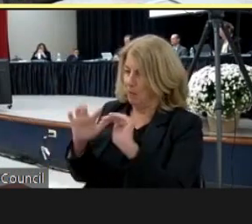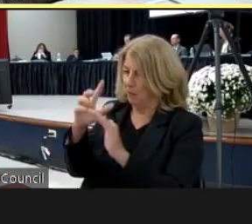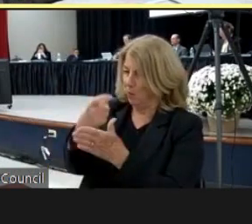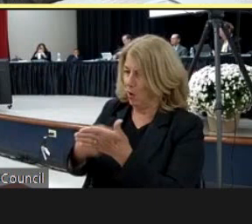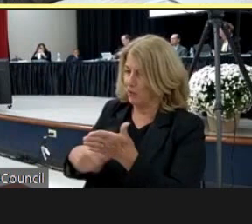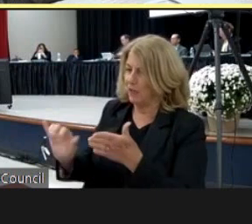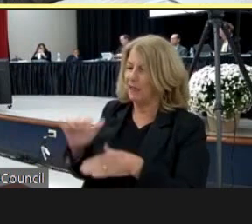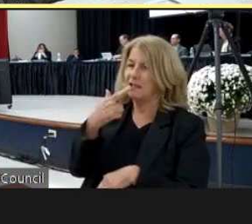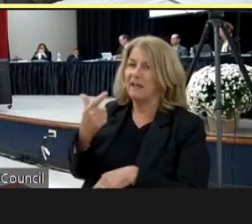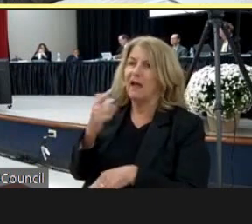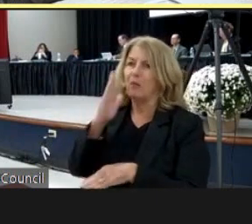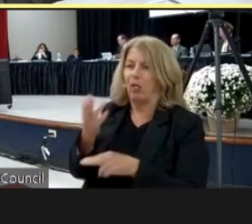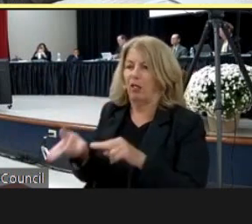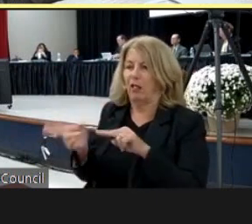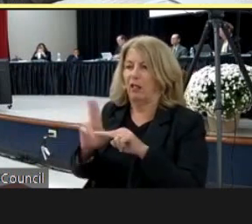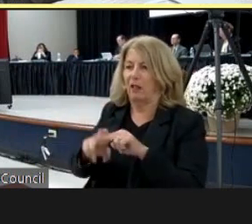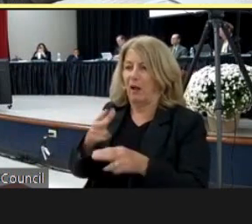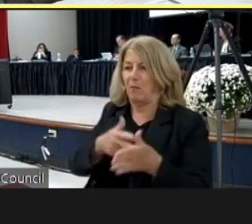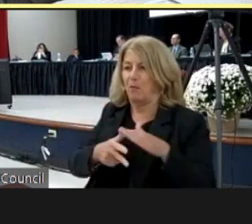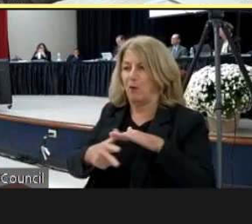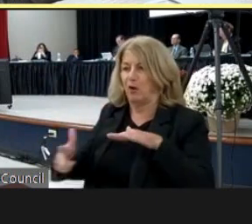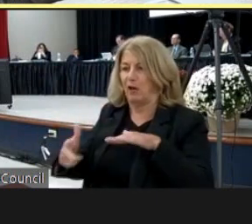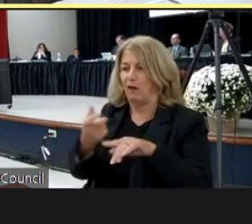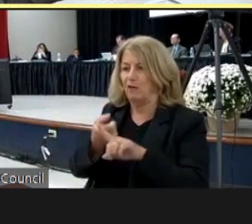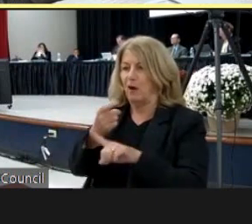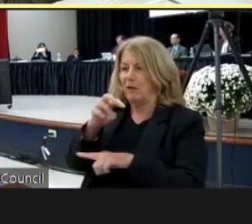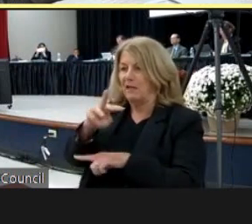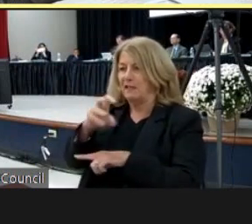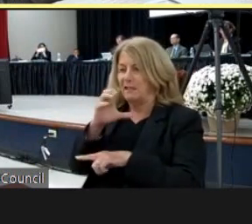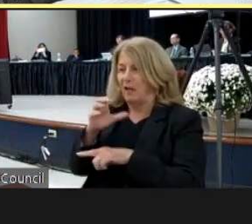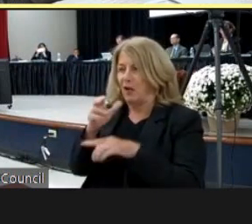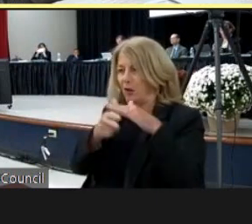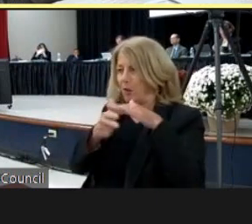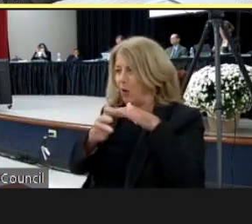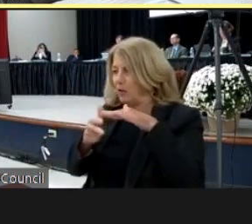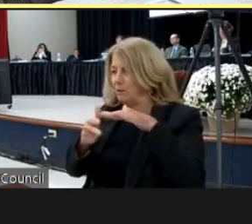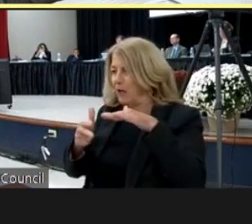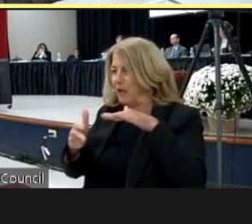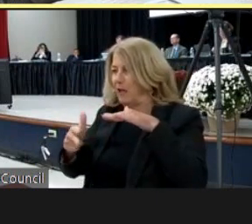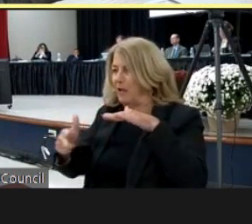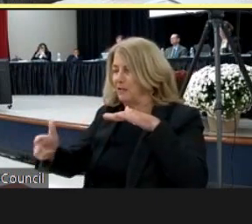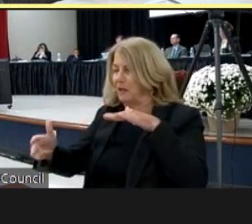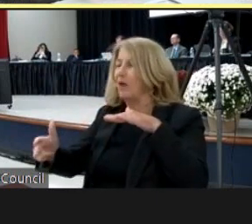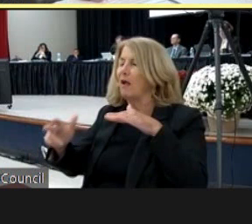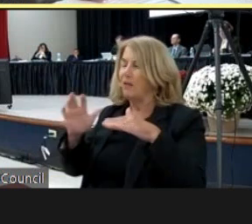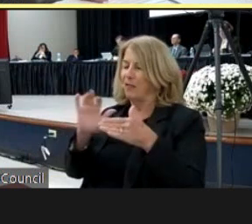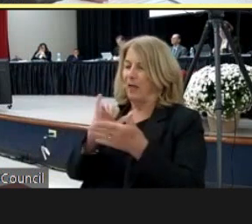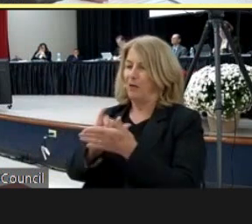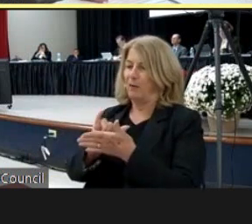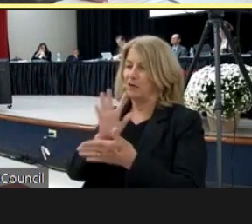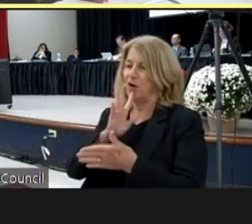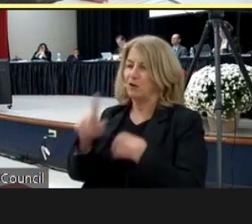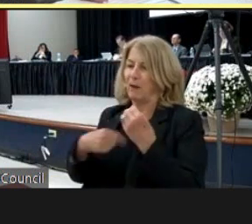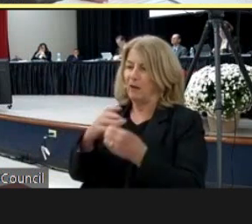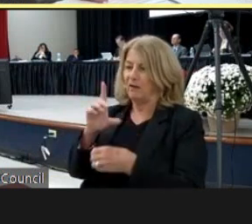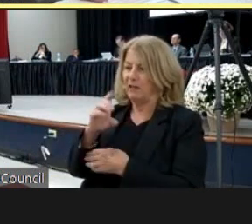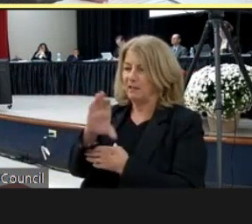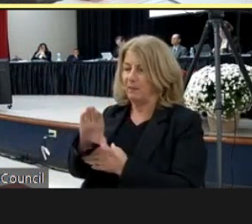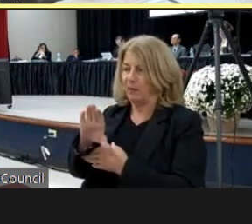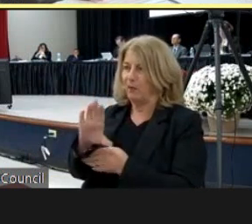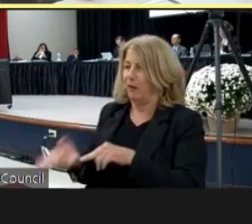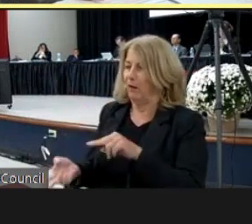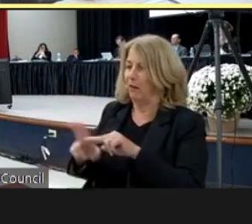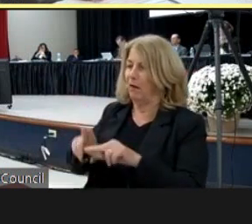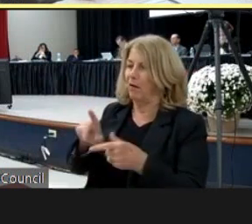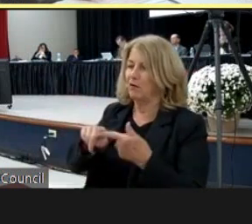able to increase parking from 600 spaces, what we're talking about with you in December, to 700 spaces. And that's, we